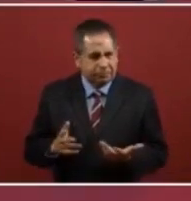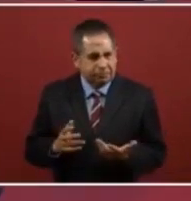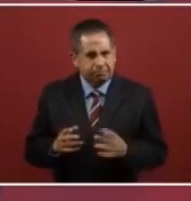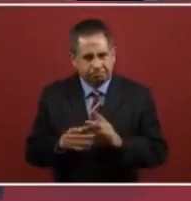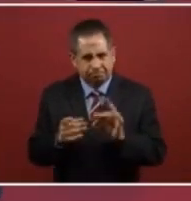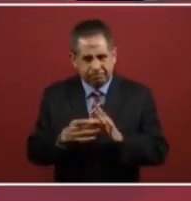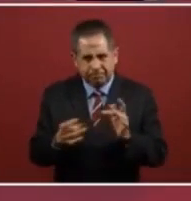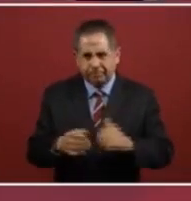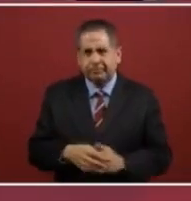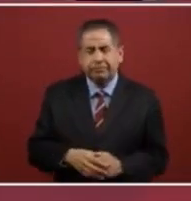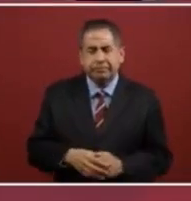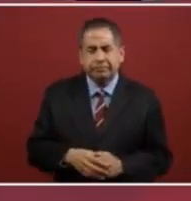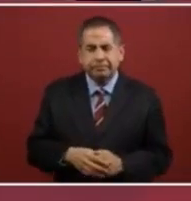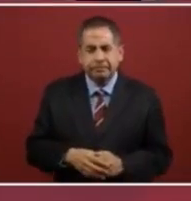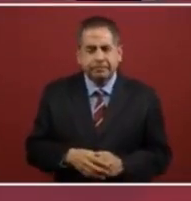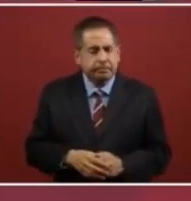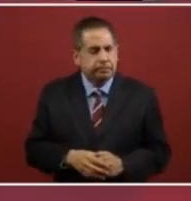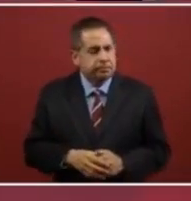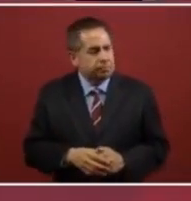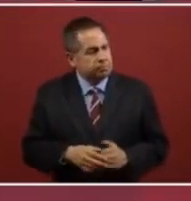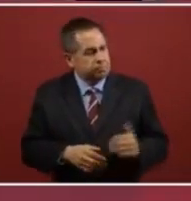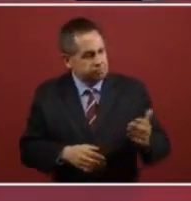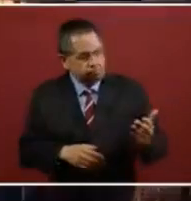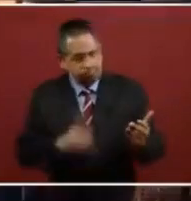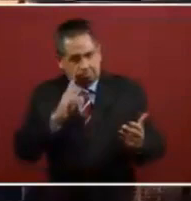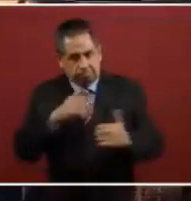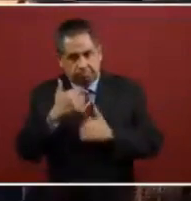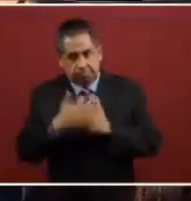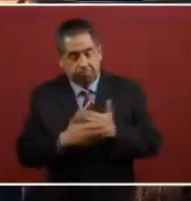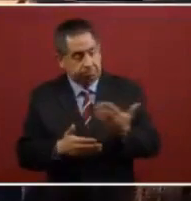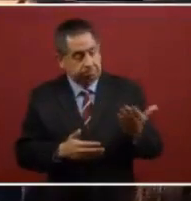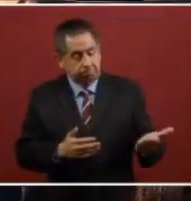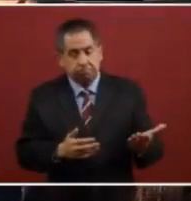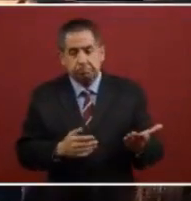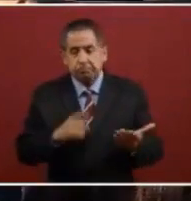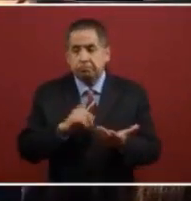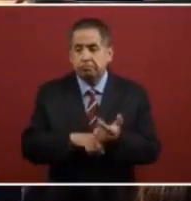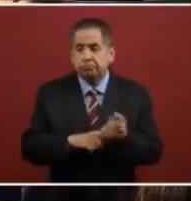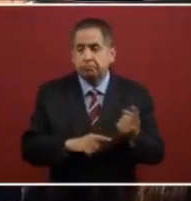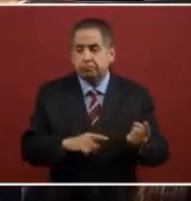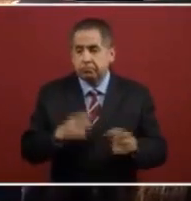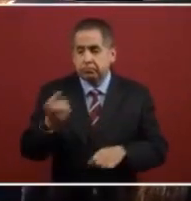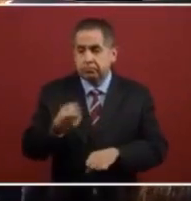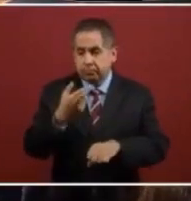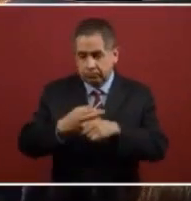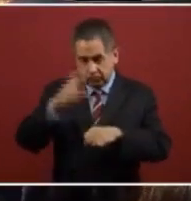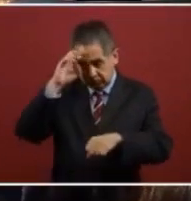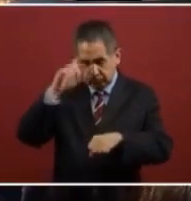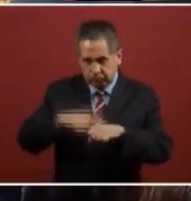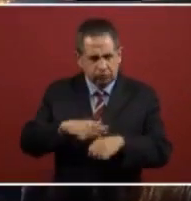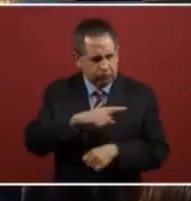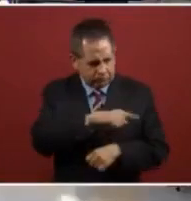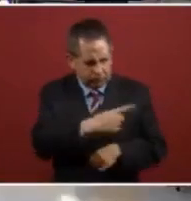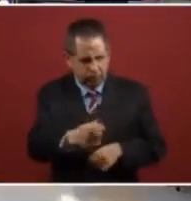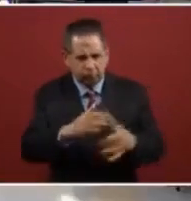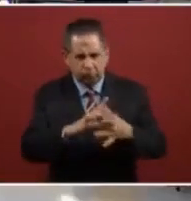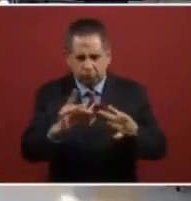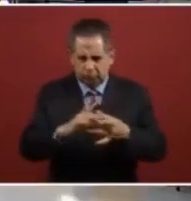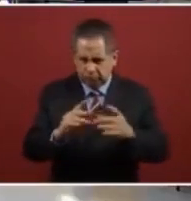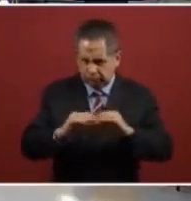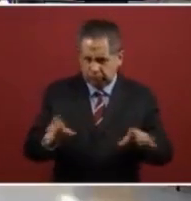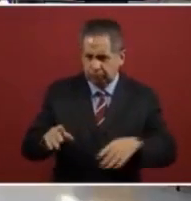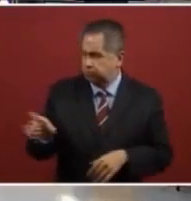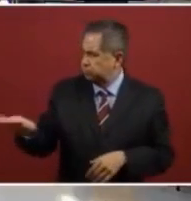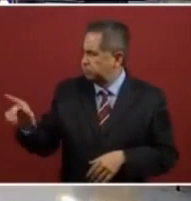vamos pidiendo a Now we're la asking secretaria de Cultura que explique, for